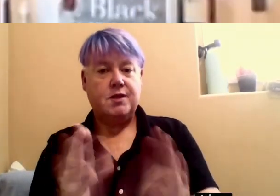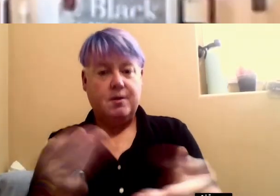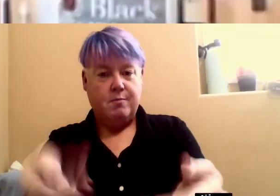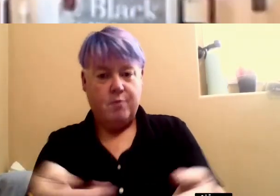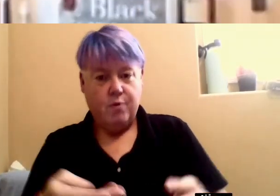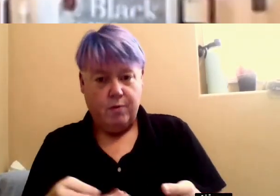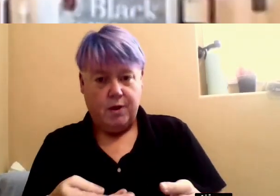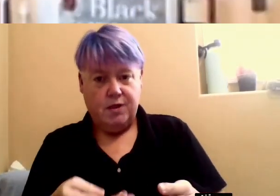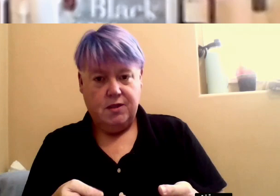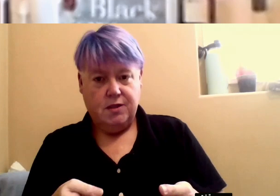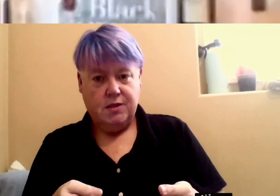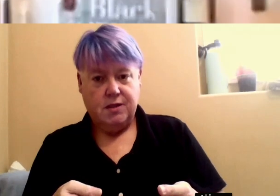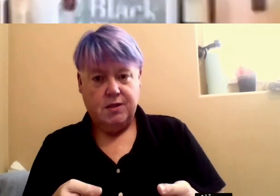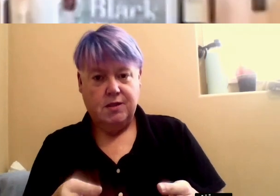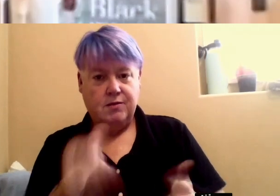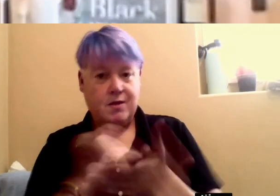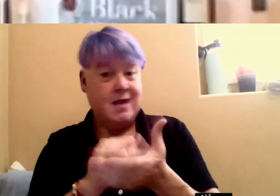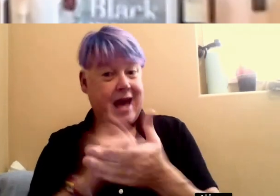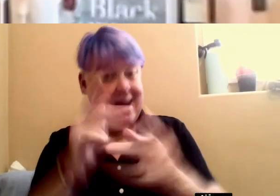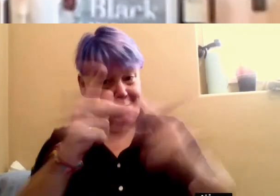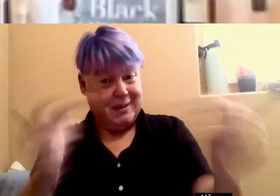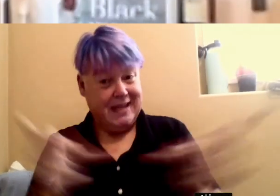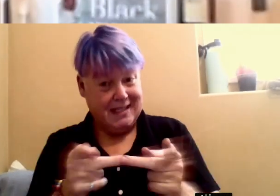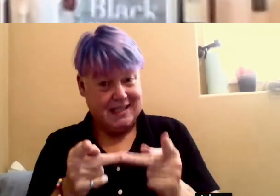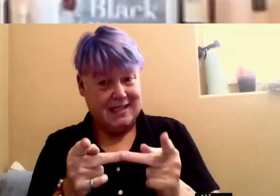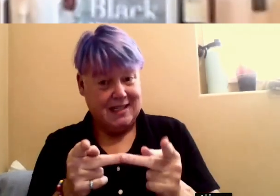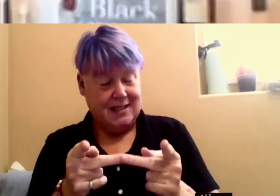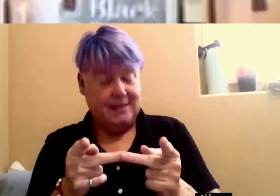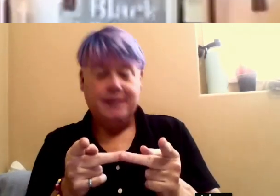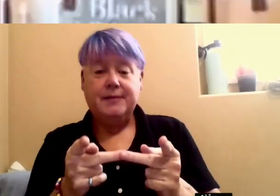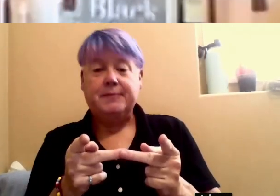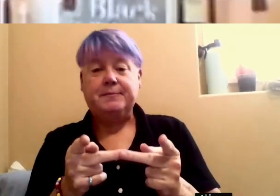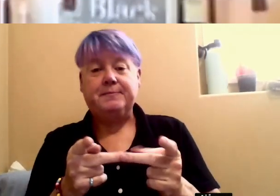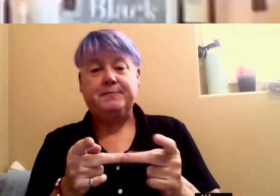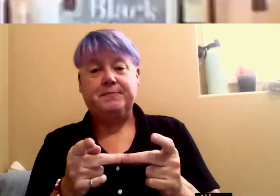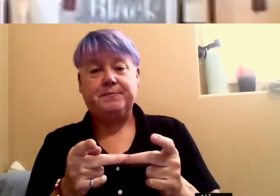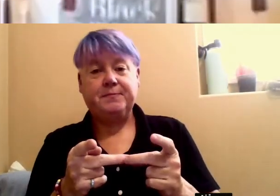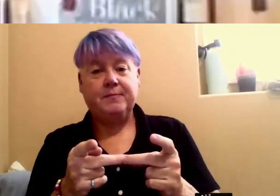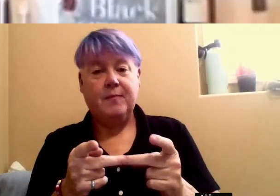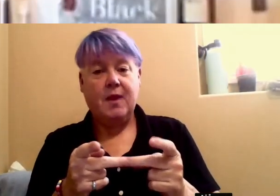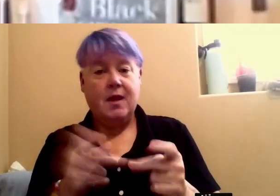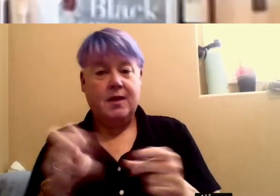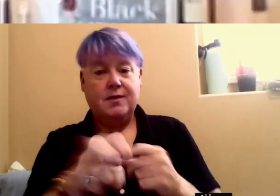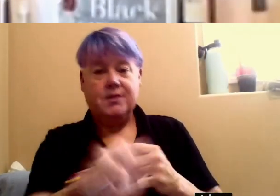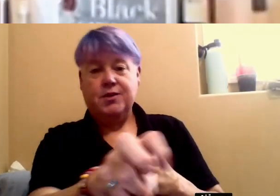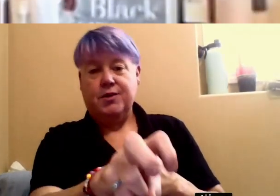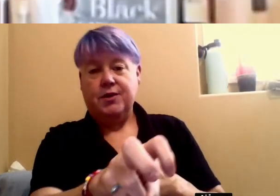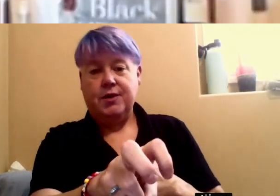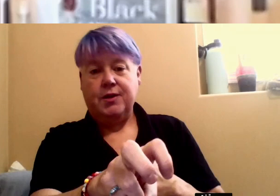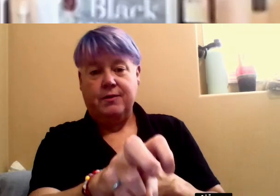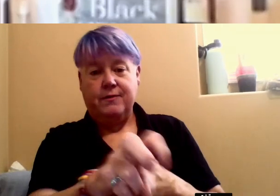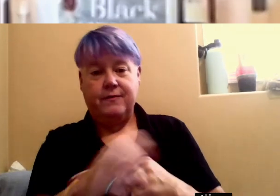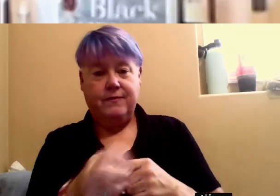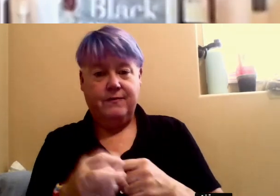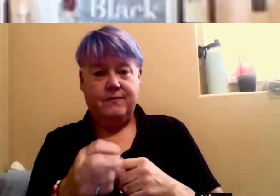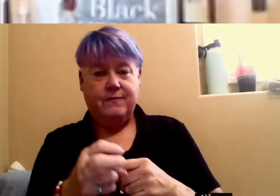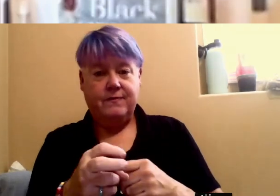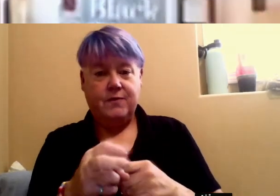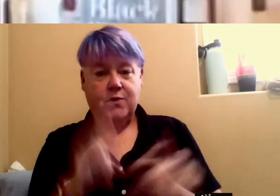to that place. So, it's really a journey of, we look back to,